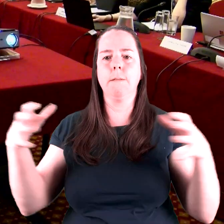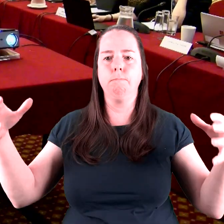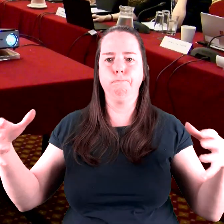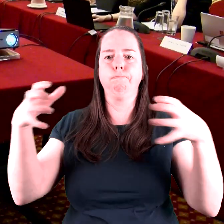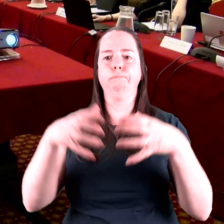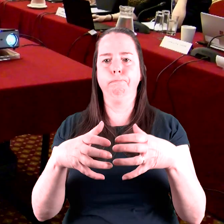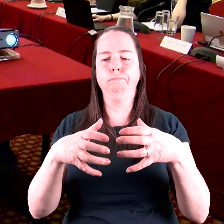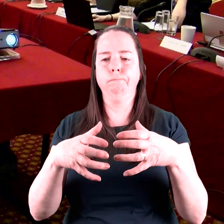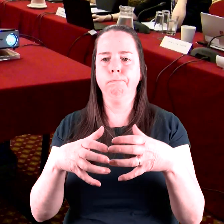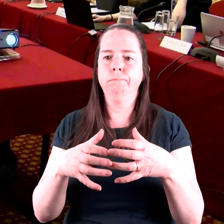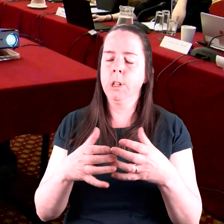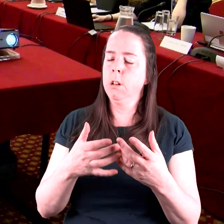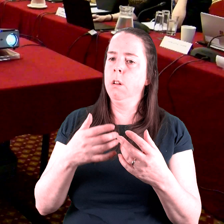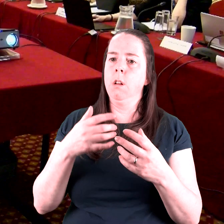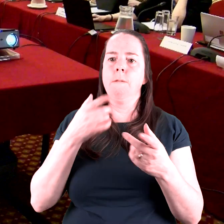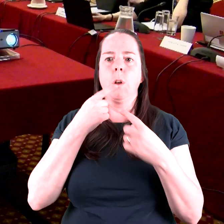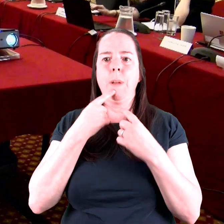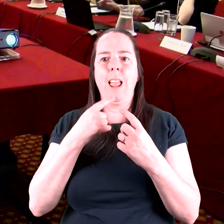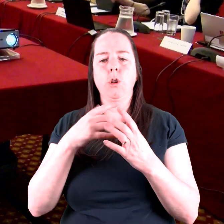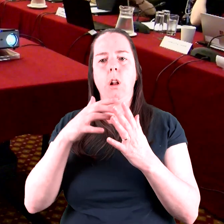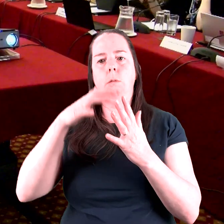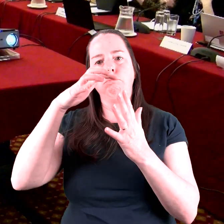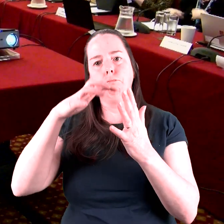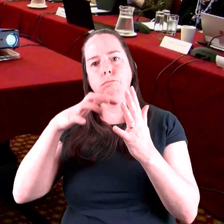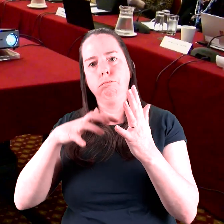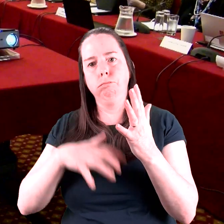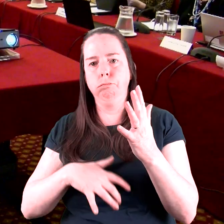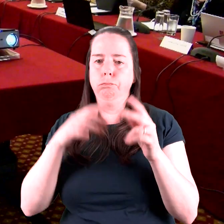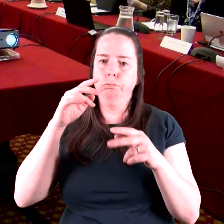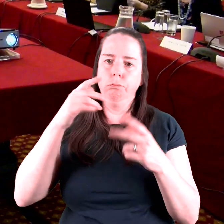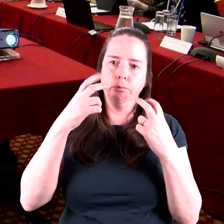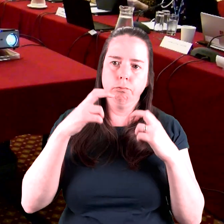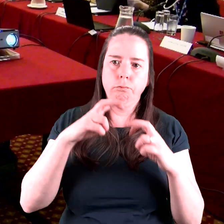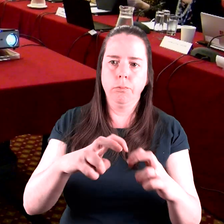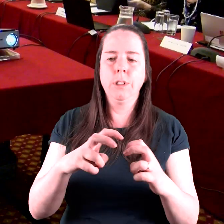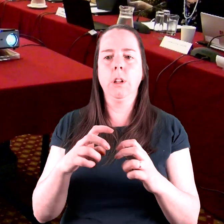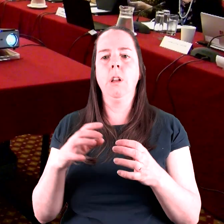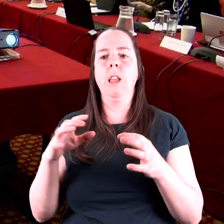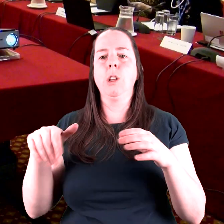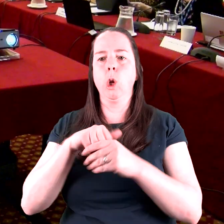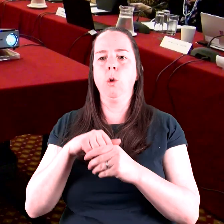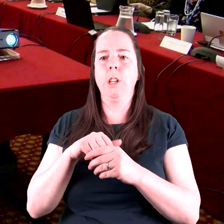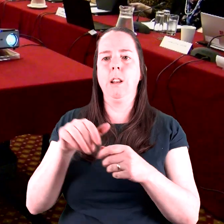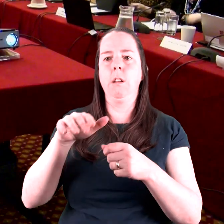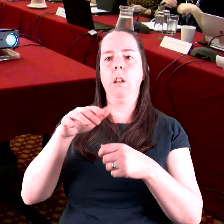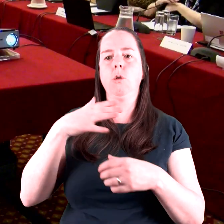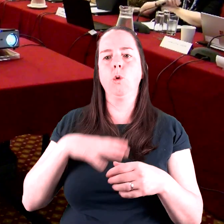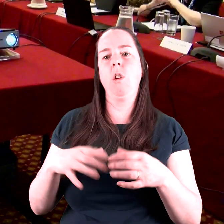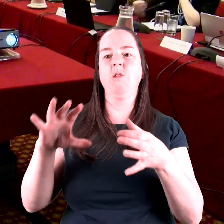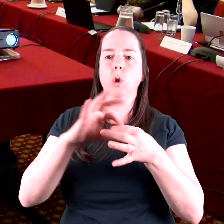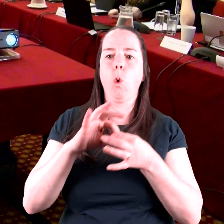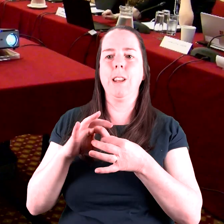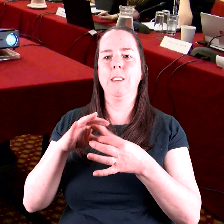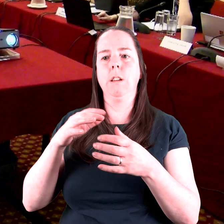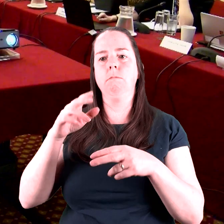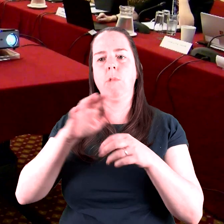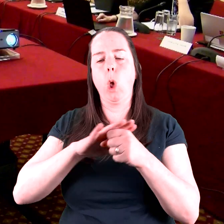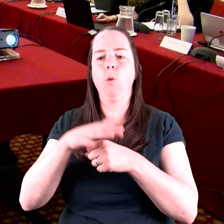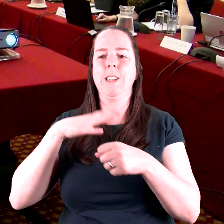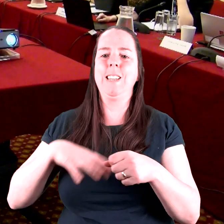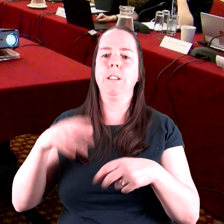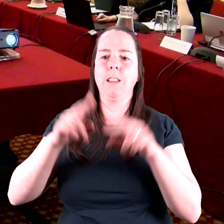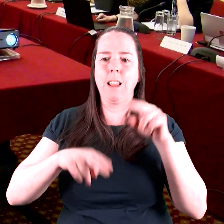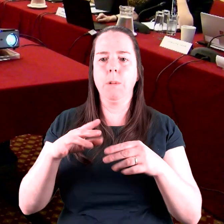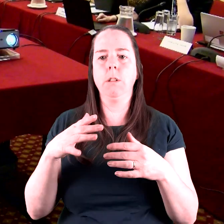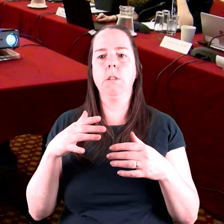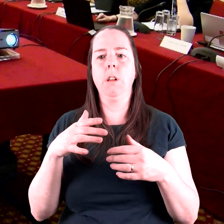London partners, looked at a huge amount of information, including the local joint strategic needs assessments and local health and care plans.